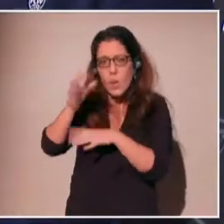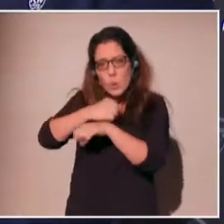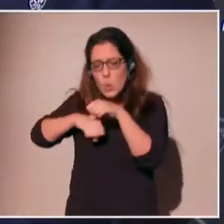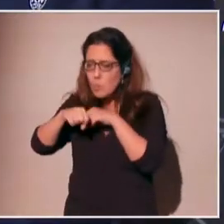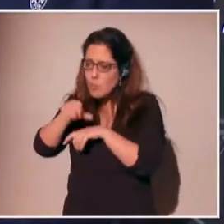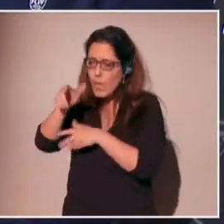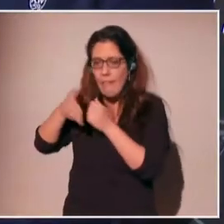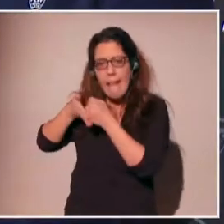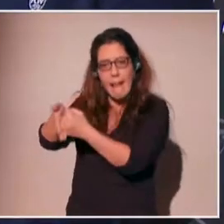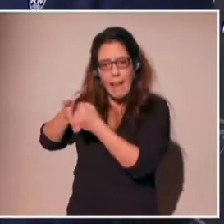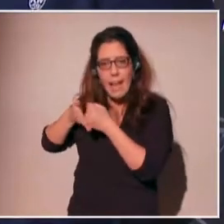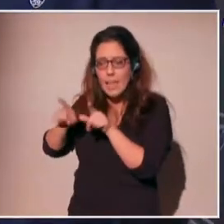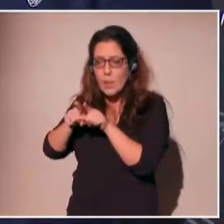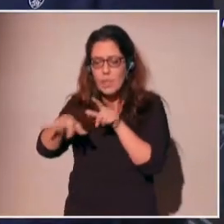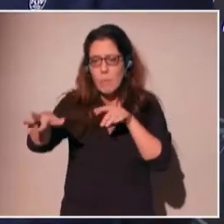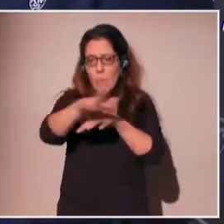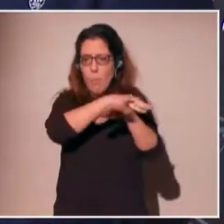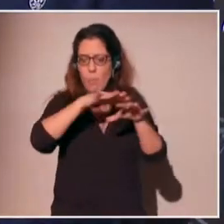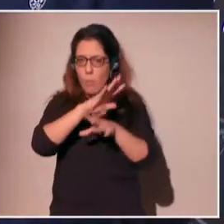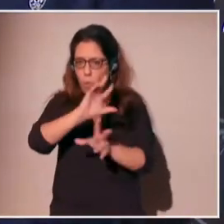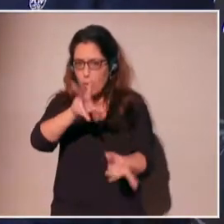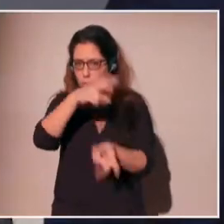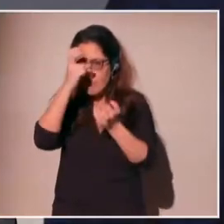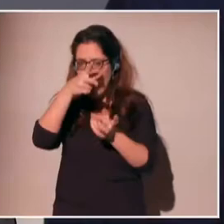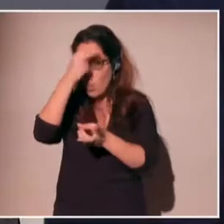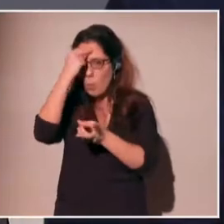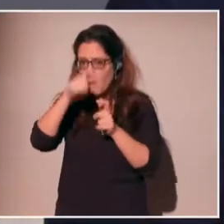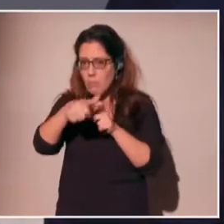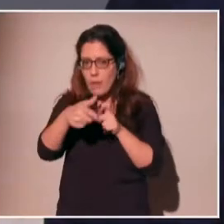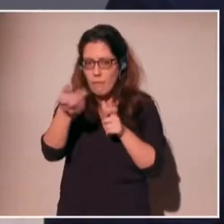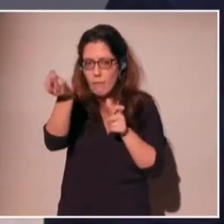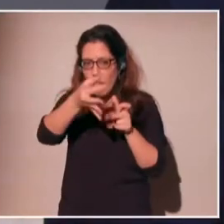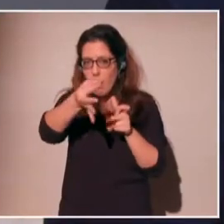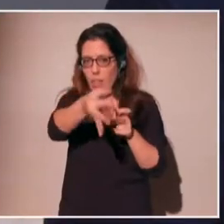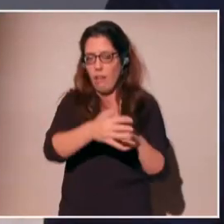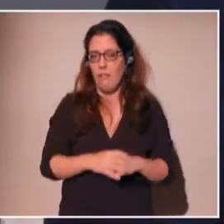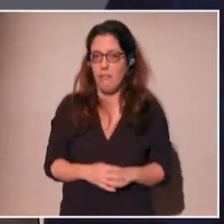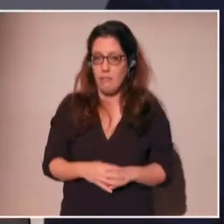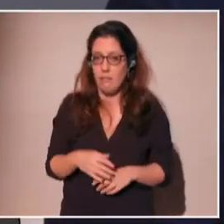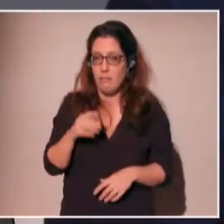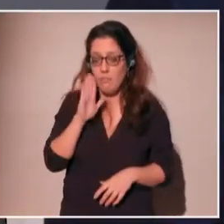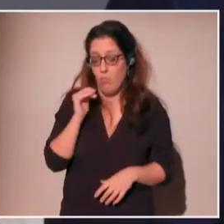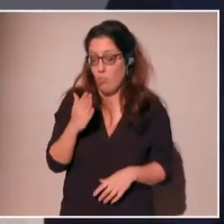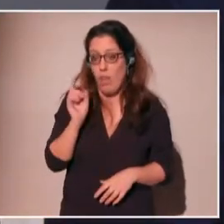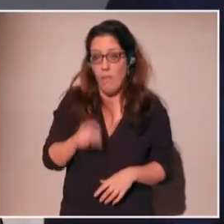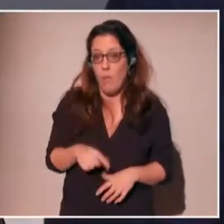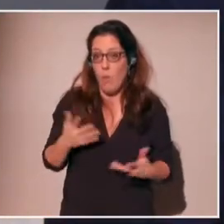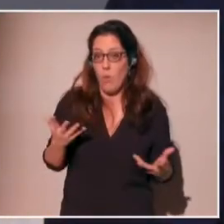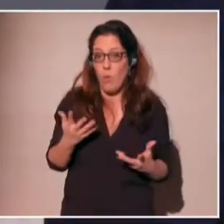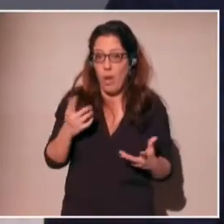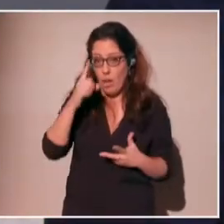these two activities, we will need the help of being able to visualize our thoughts.